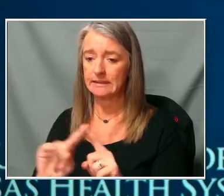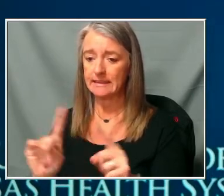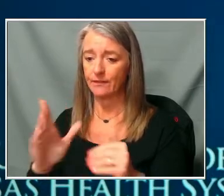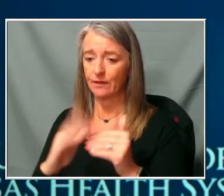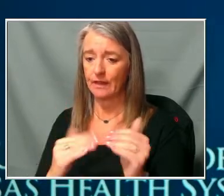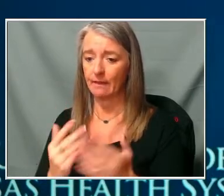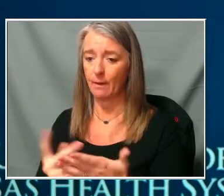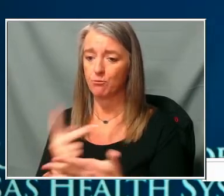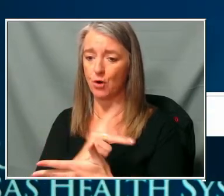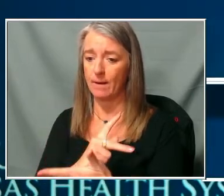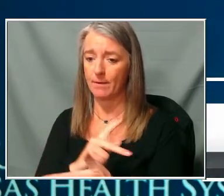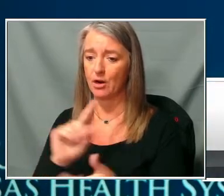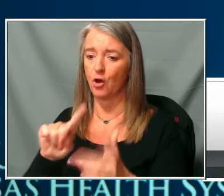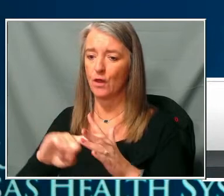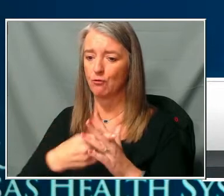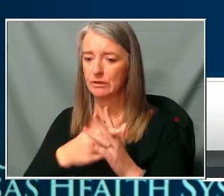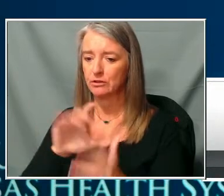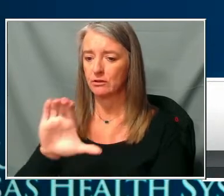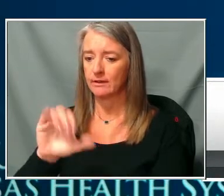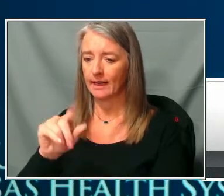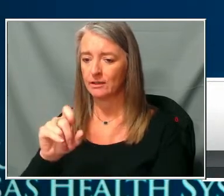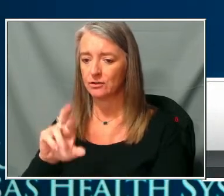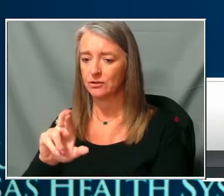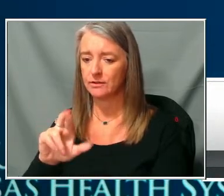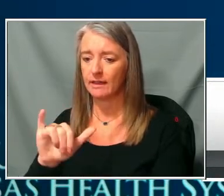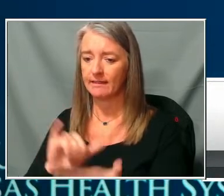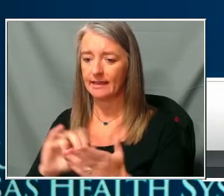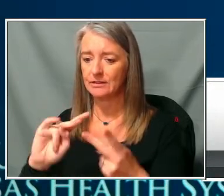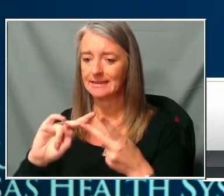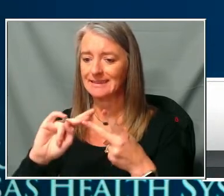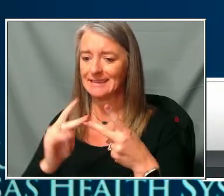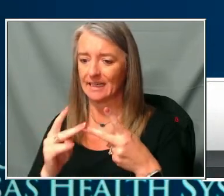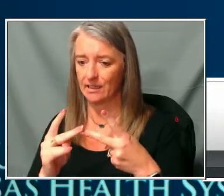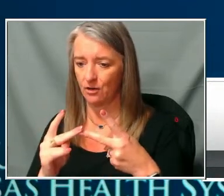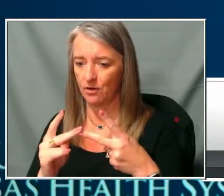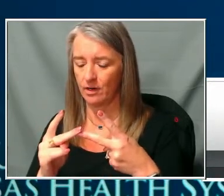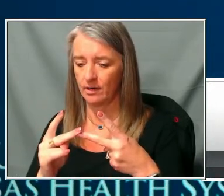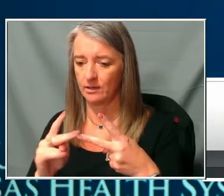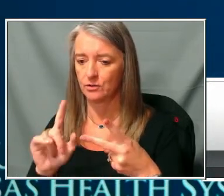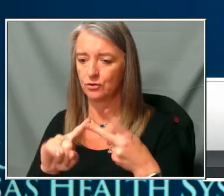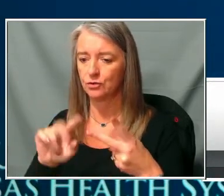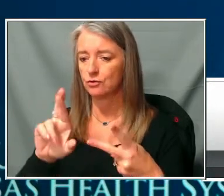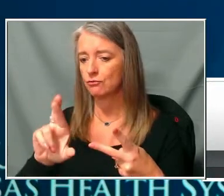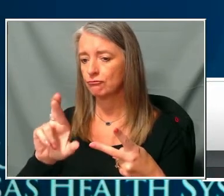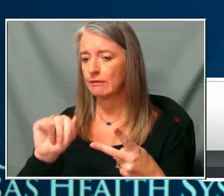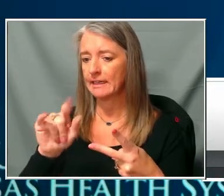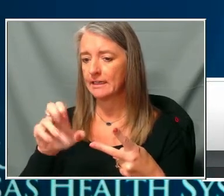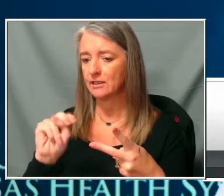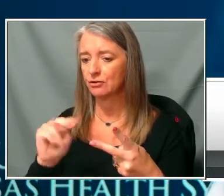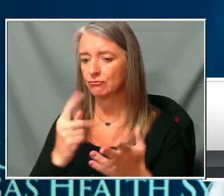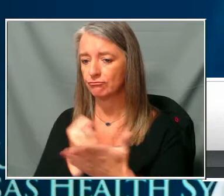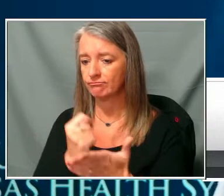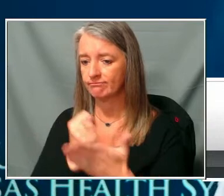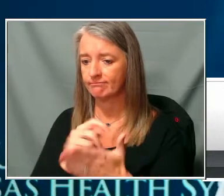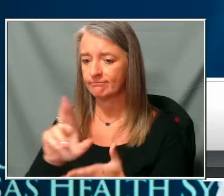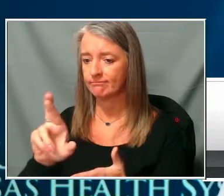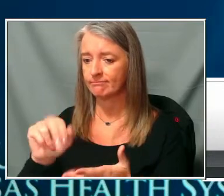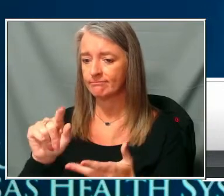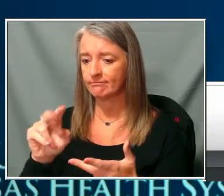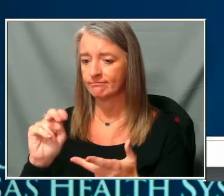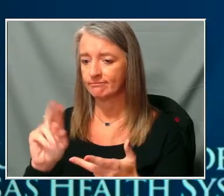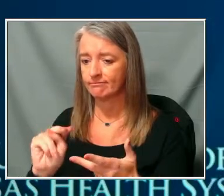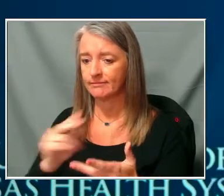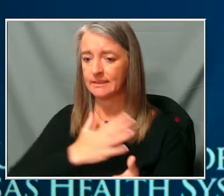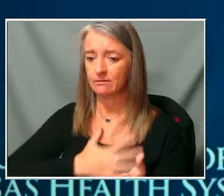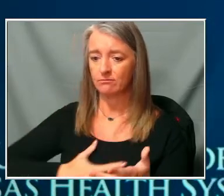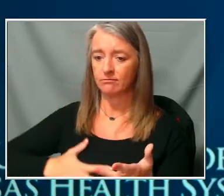primary or original cancer that are secondary to their radiation treatment. So if their radiation treatment was in the field of the chest